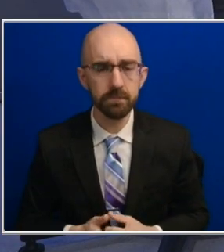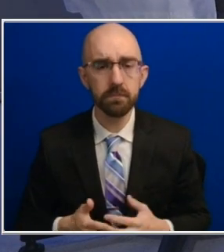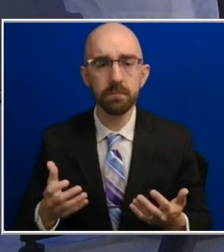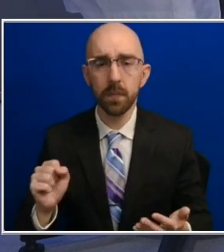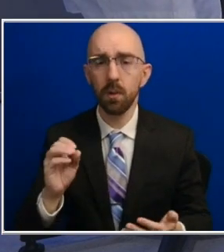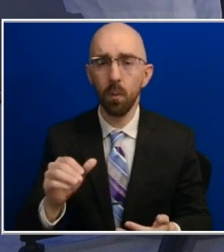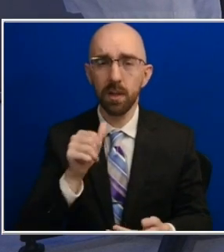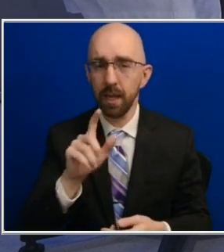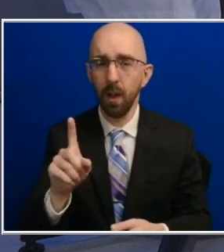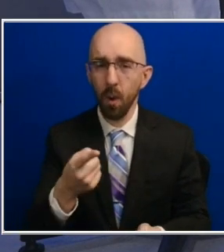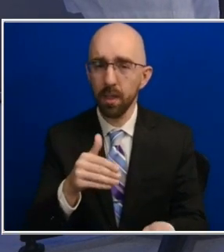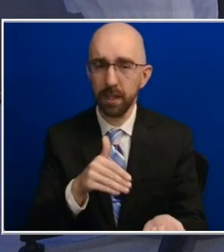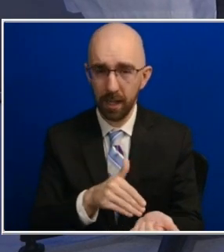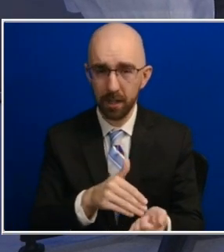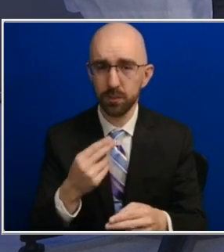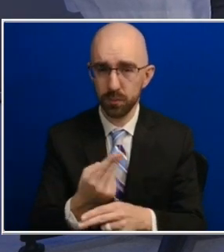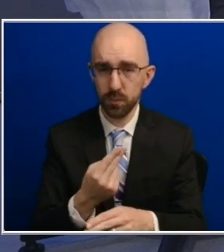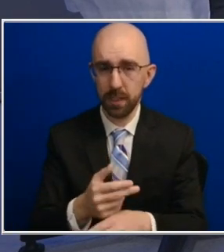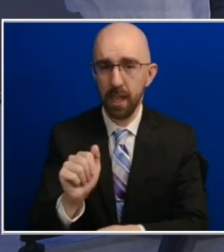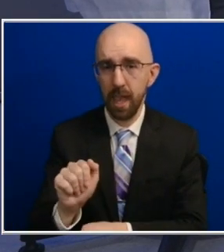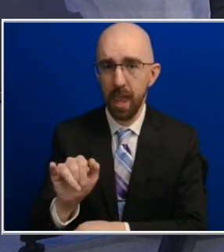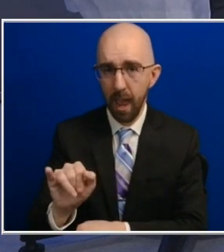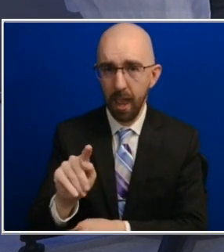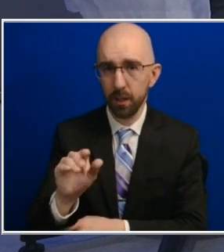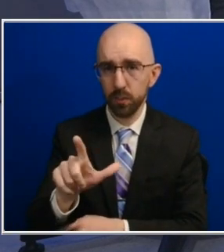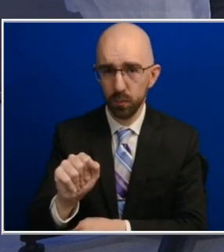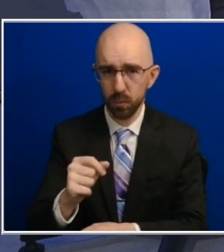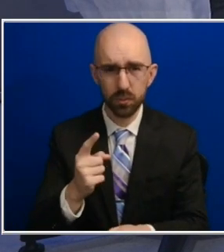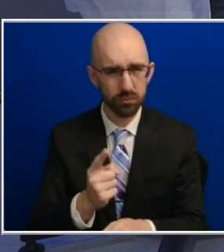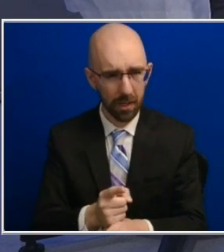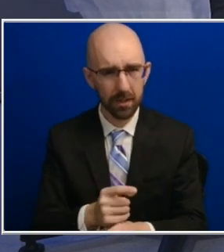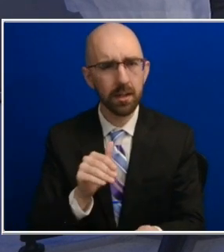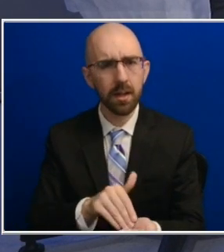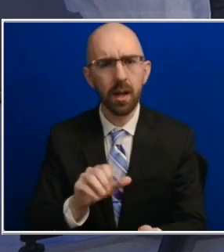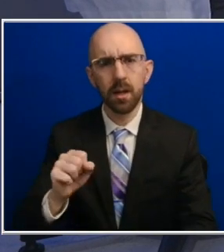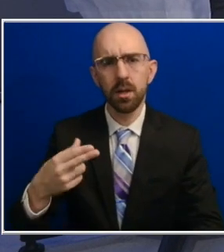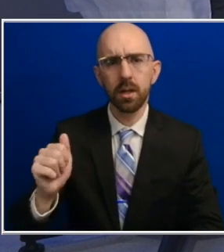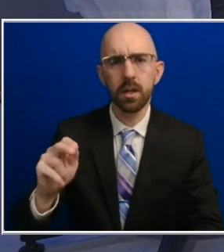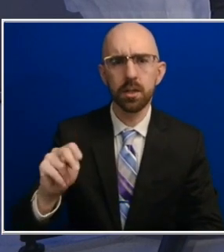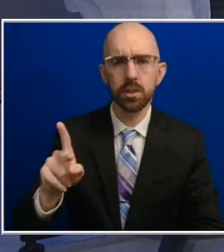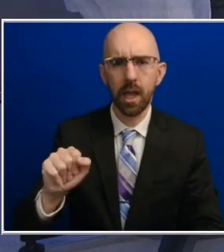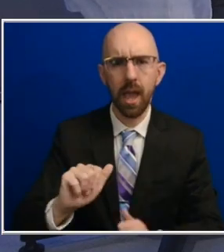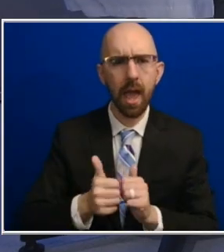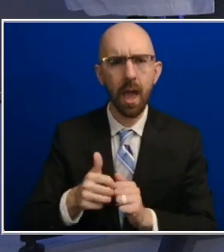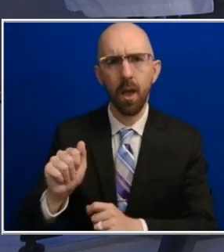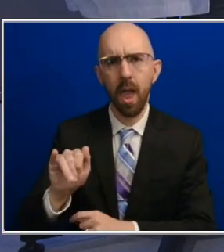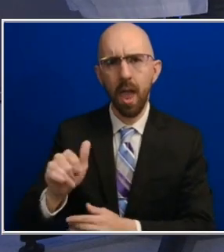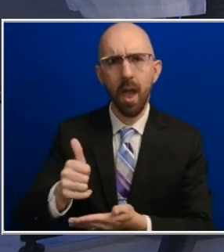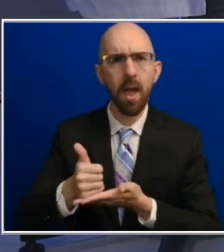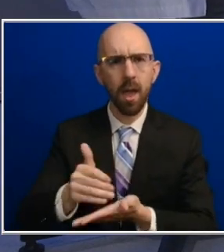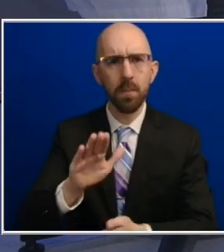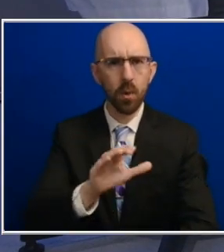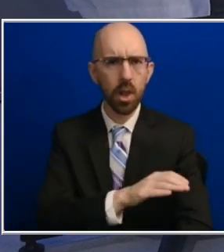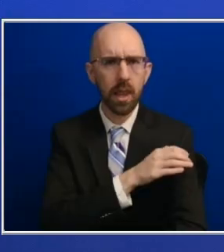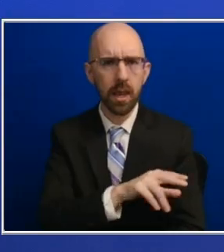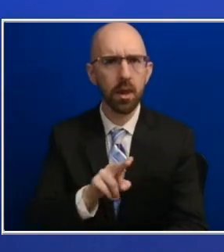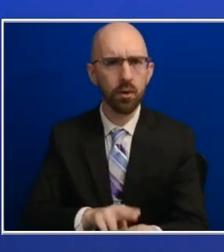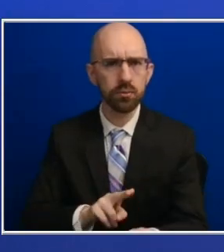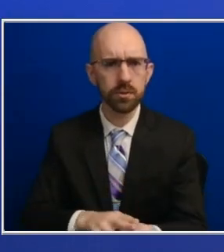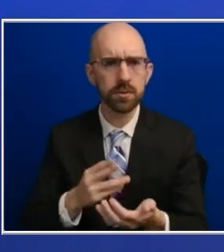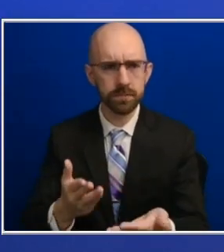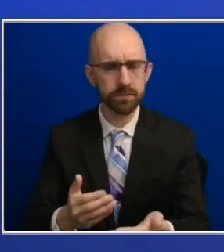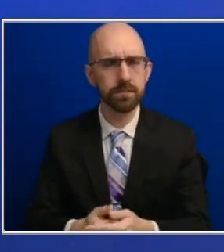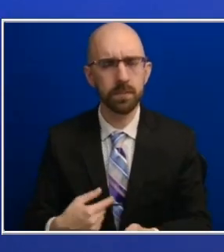just physicians using these AI tools, right, Dr. Shanks? How is AI helping your clinic nurses? Yeah, we have a